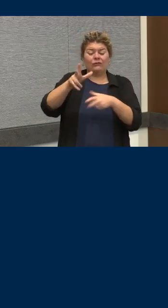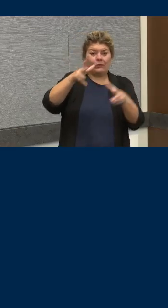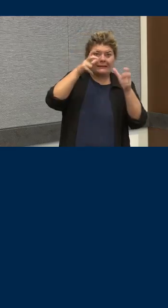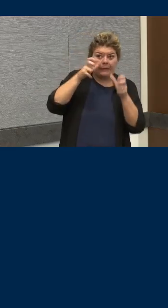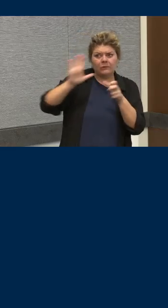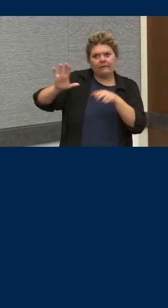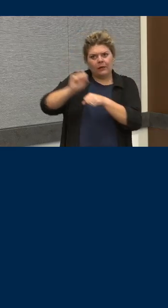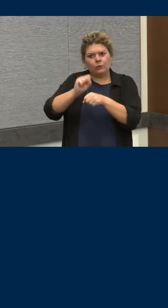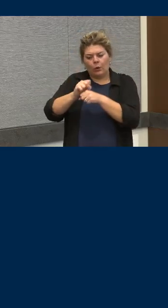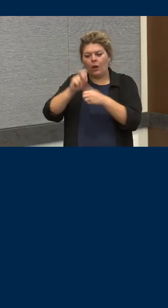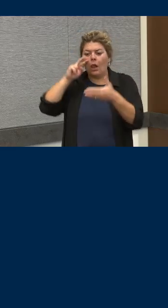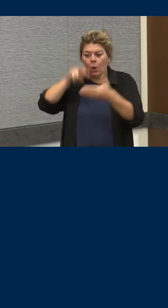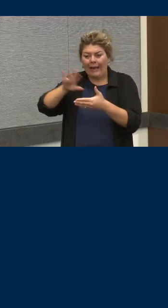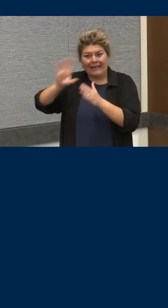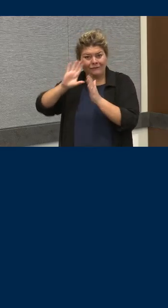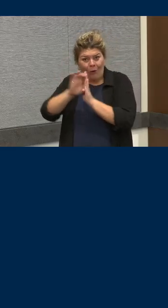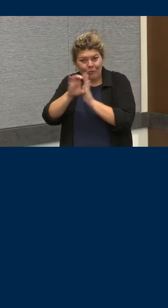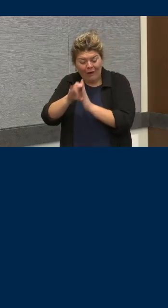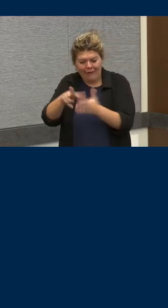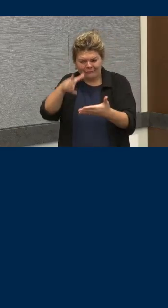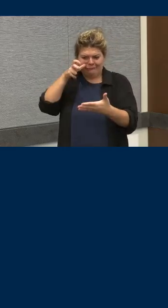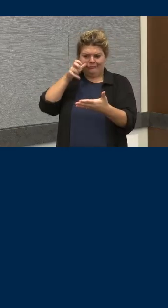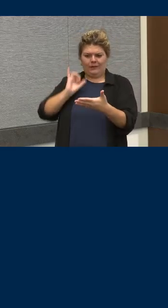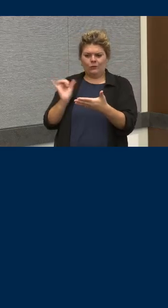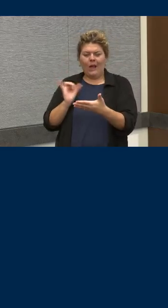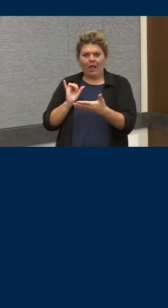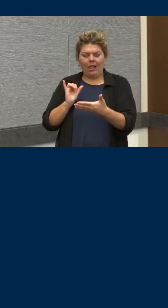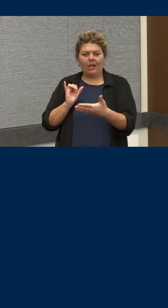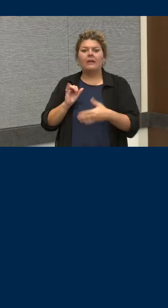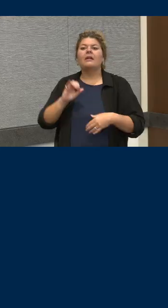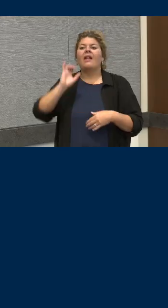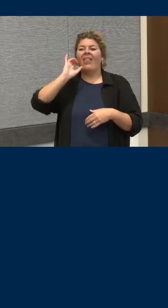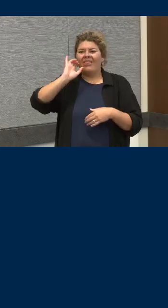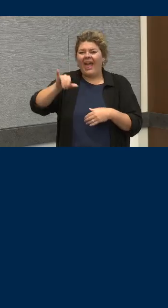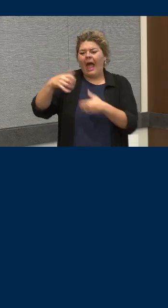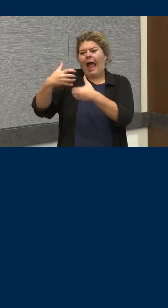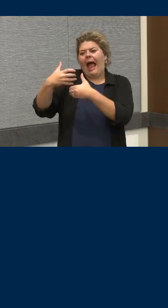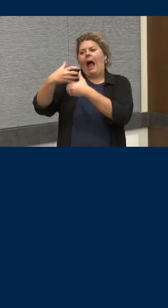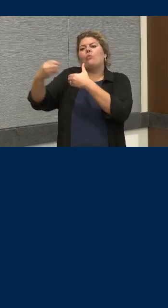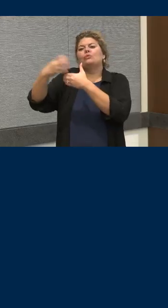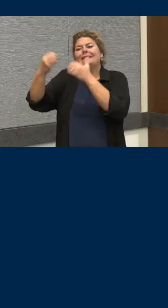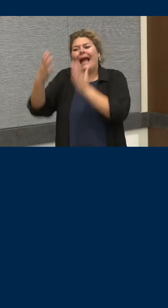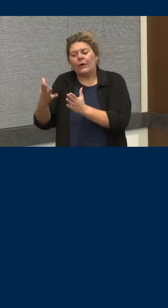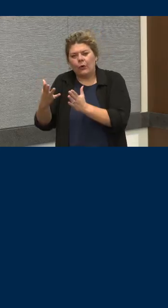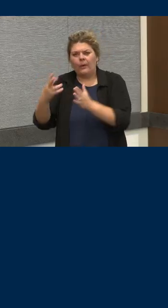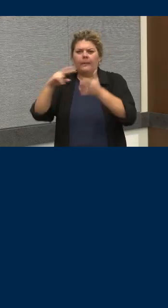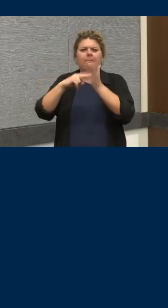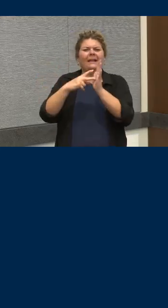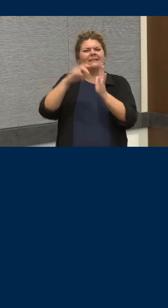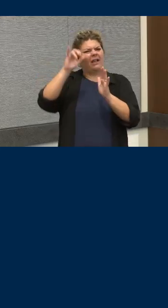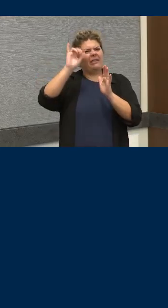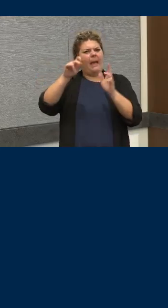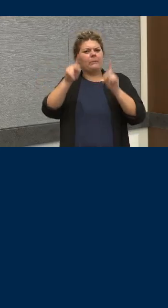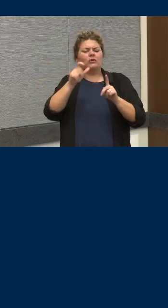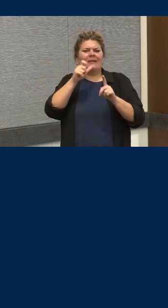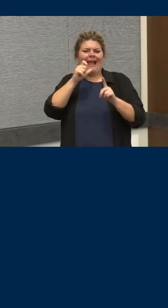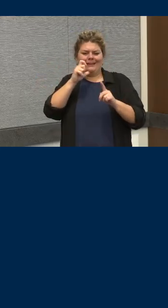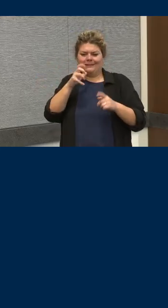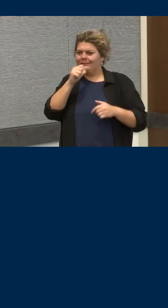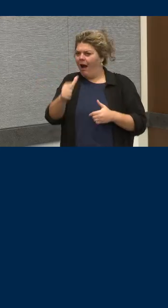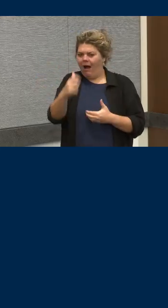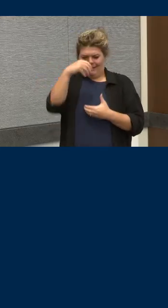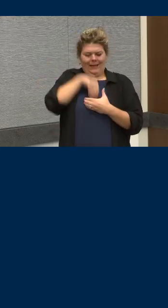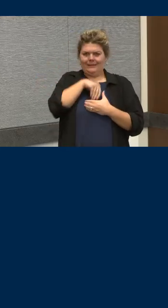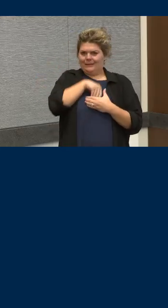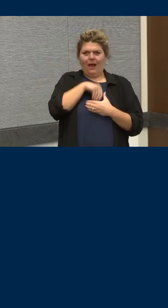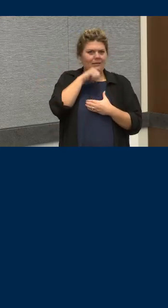of his work. A dependent relative status, outsider, refers to that which is external to some